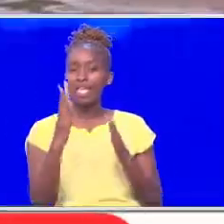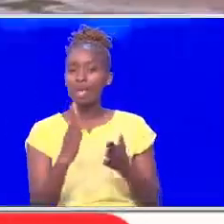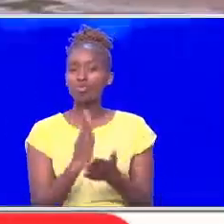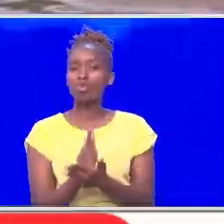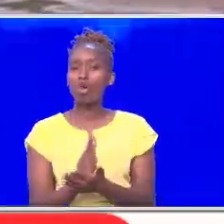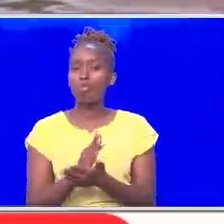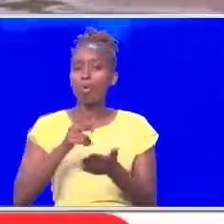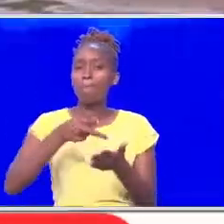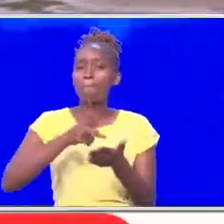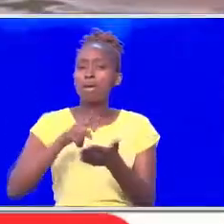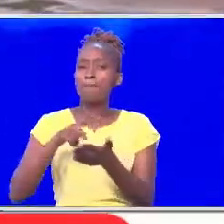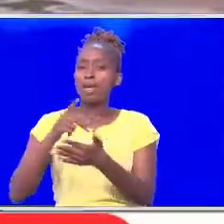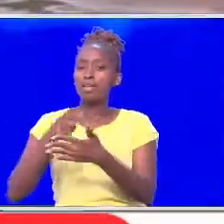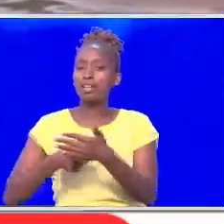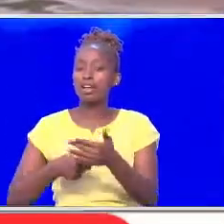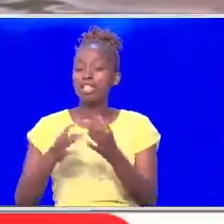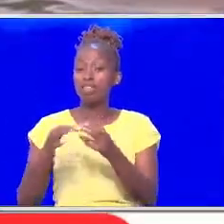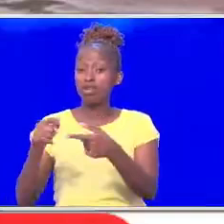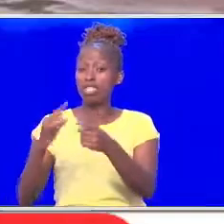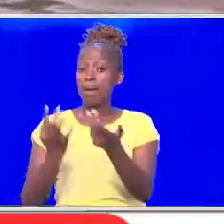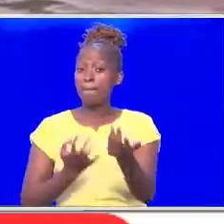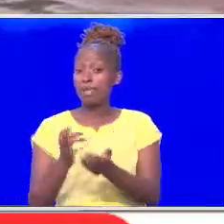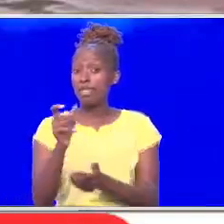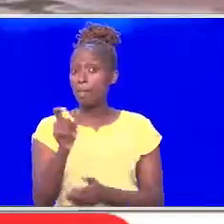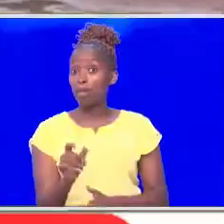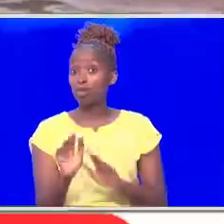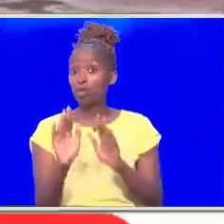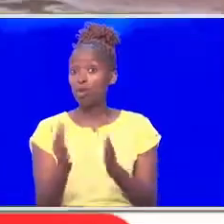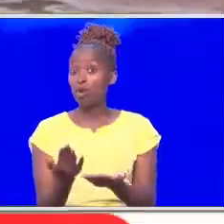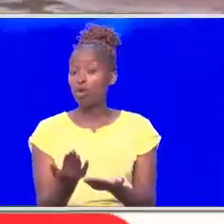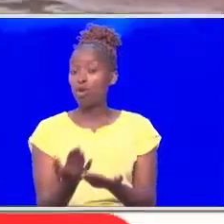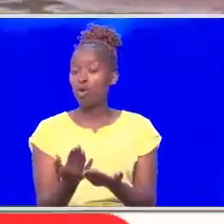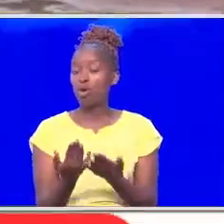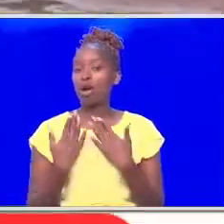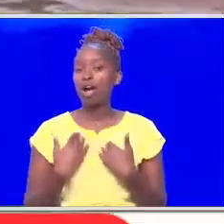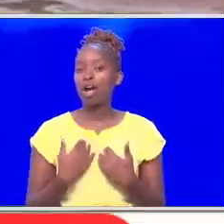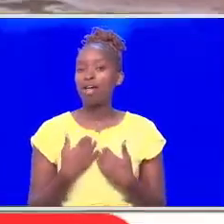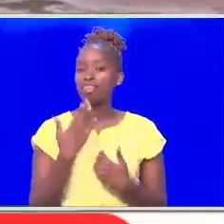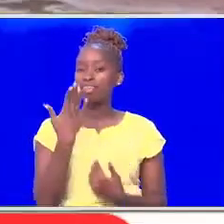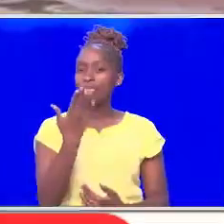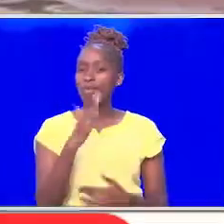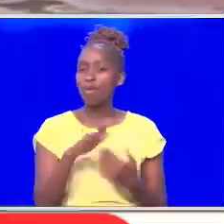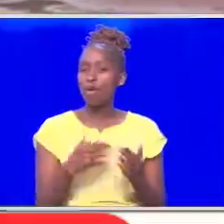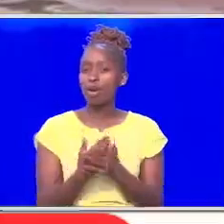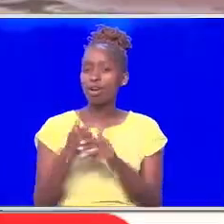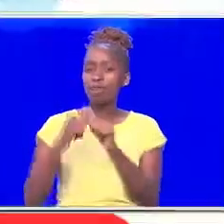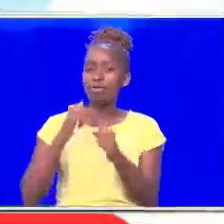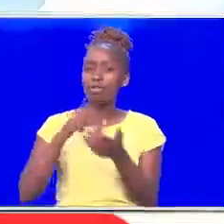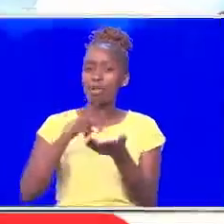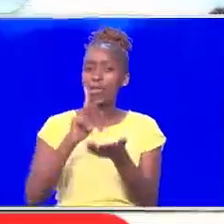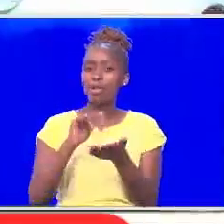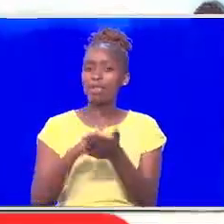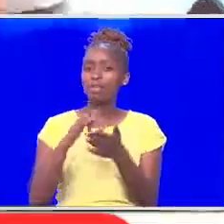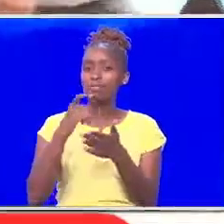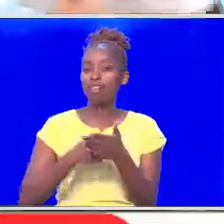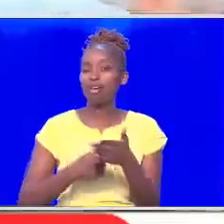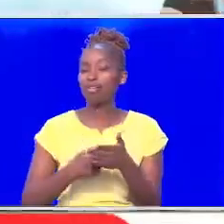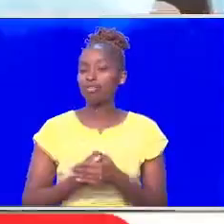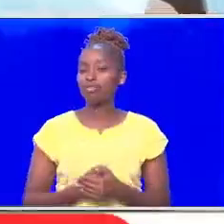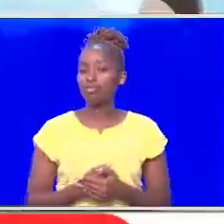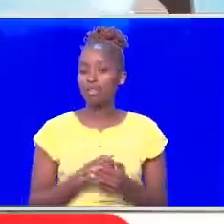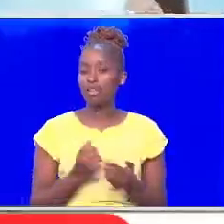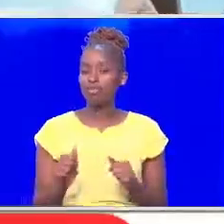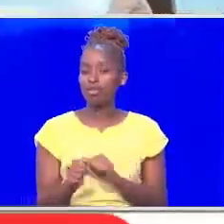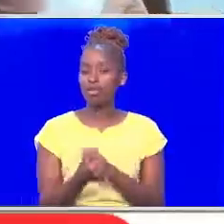ni mfanyibiashara, kama wewe ni wakatae kulipa ushuru juu, hiyo ushuru haiwasaidi. Workers in the country